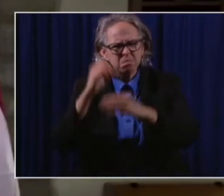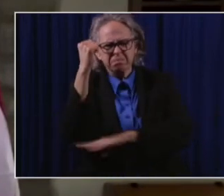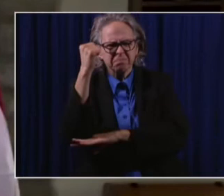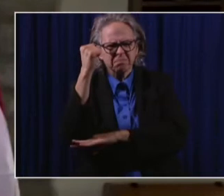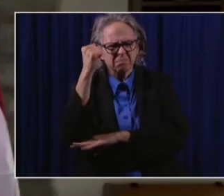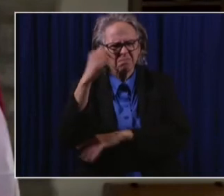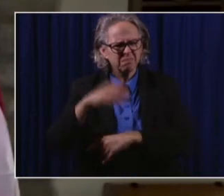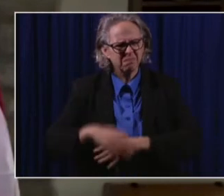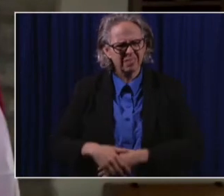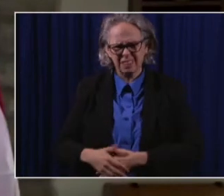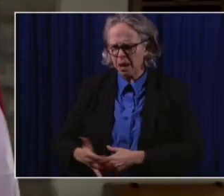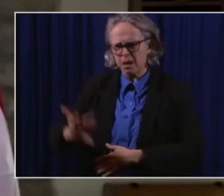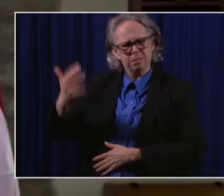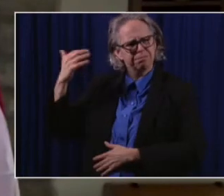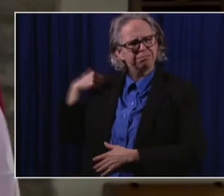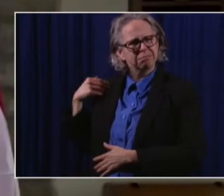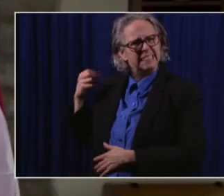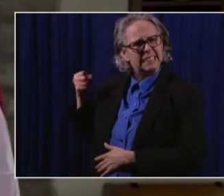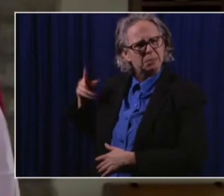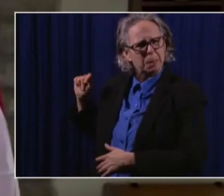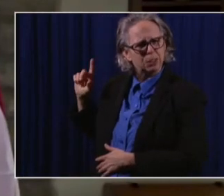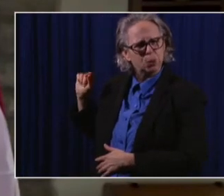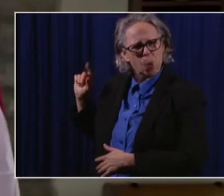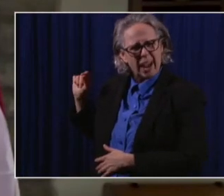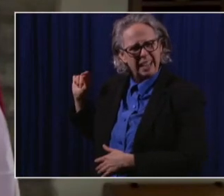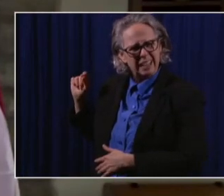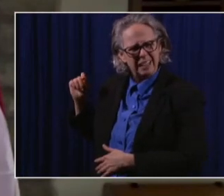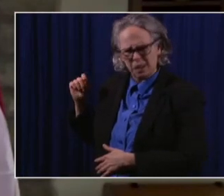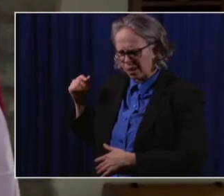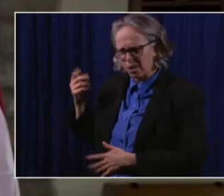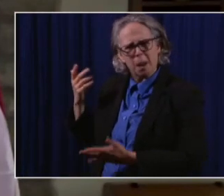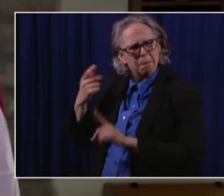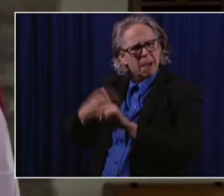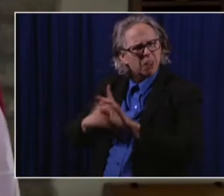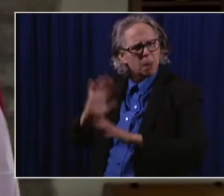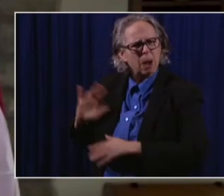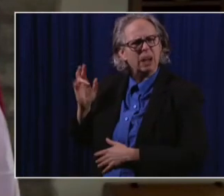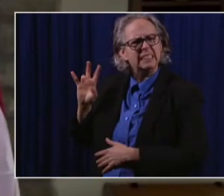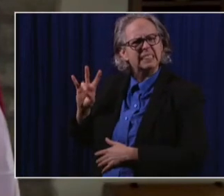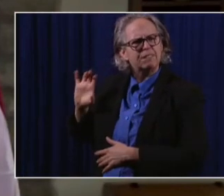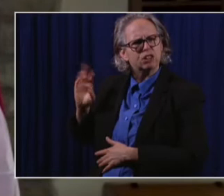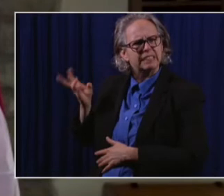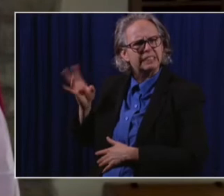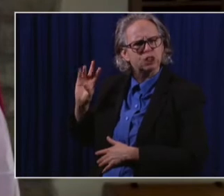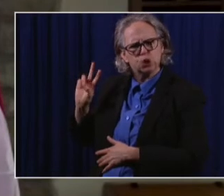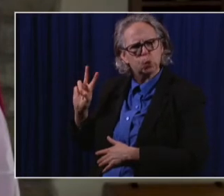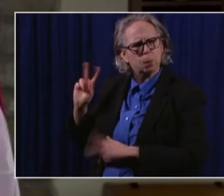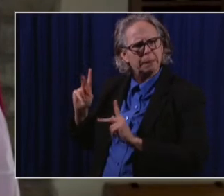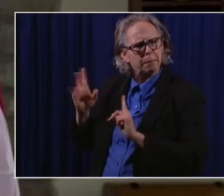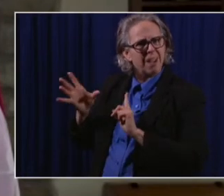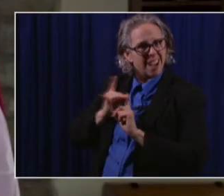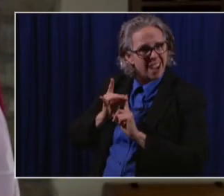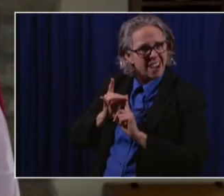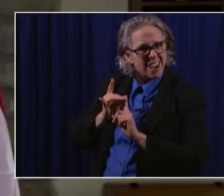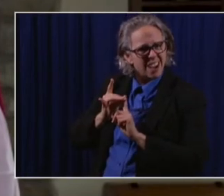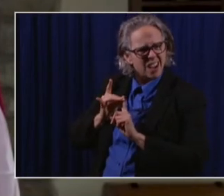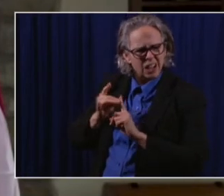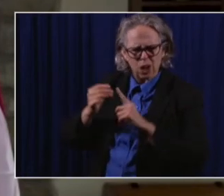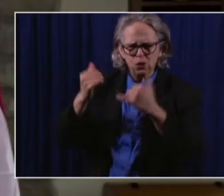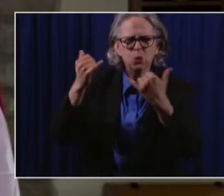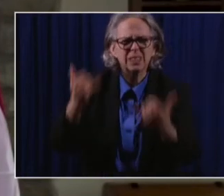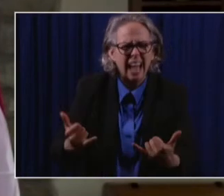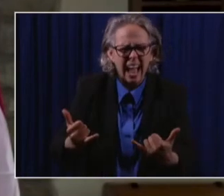September 20th, barely a month ago, we had 762 cases. And for some time, we